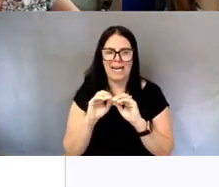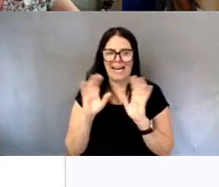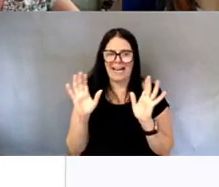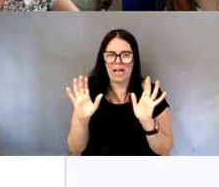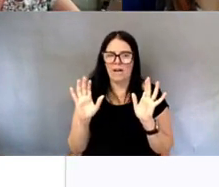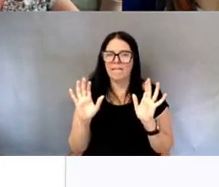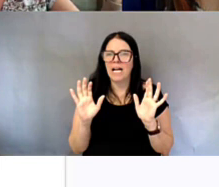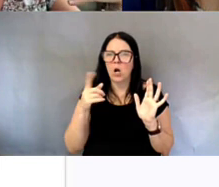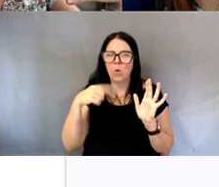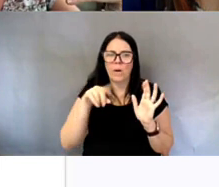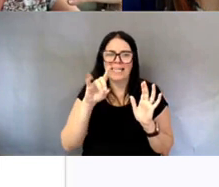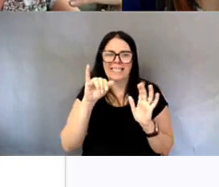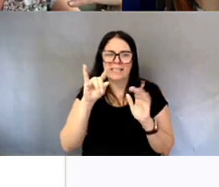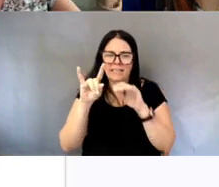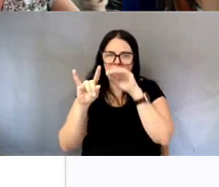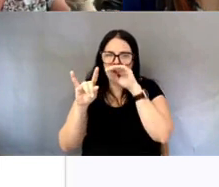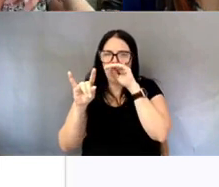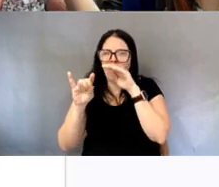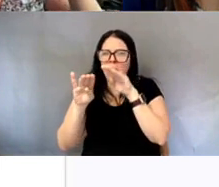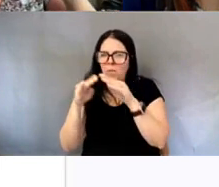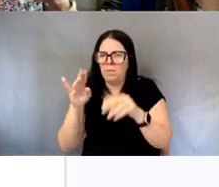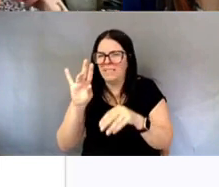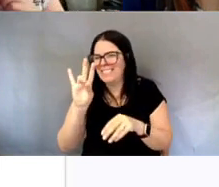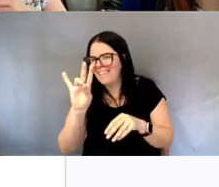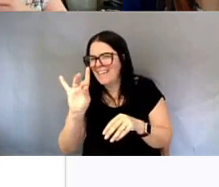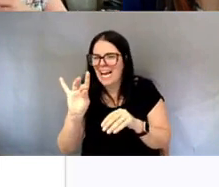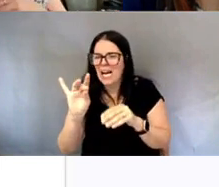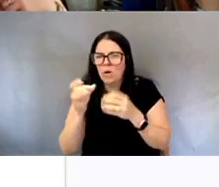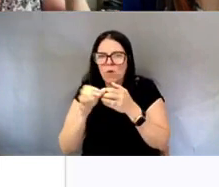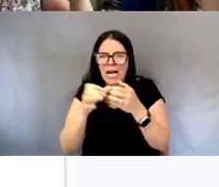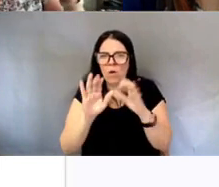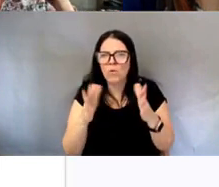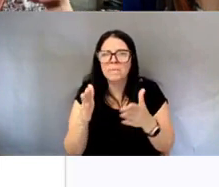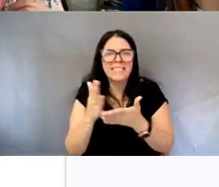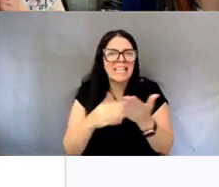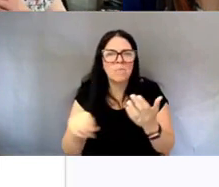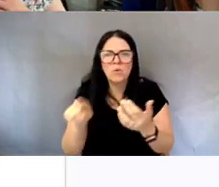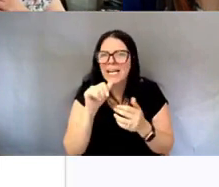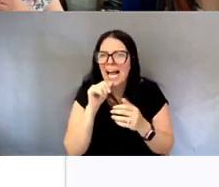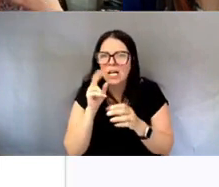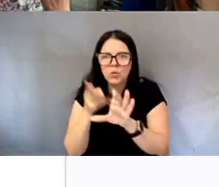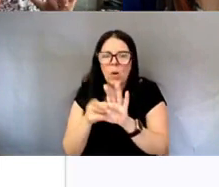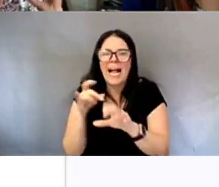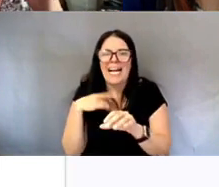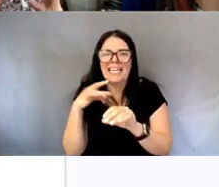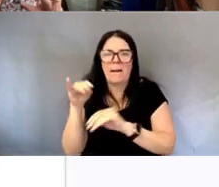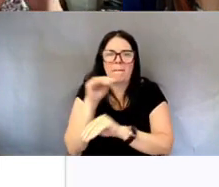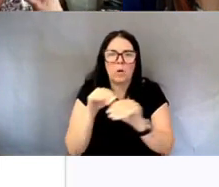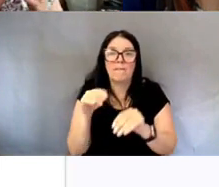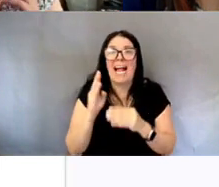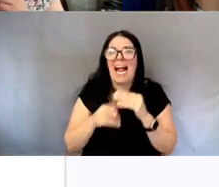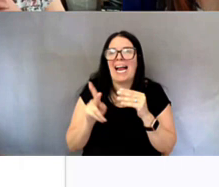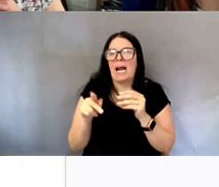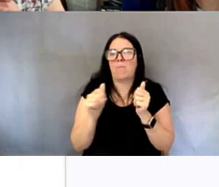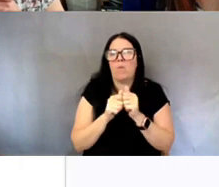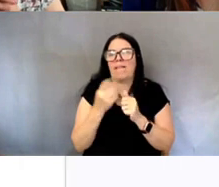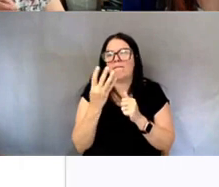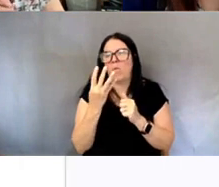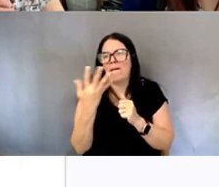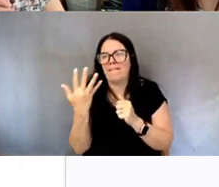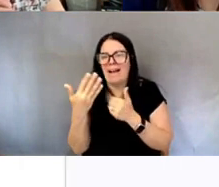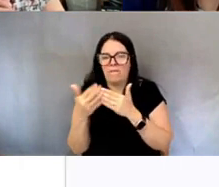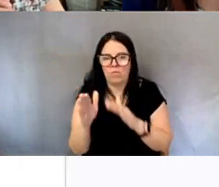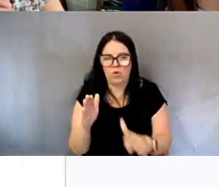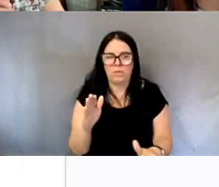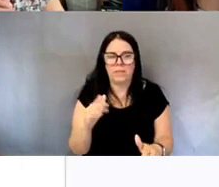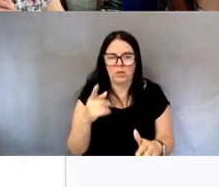up 7 or 8 breakout rooms, but then I noticed that some of you were not joining, so I kind of moved you around. So we kind of ended up with 4 or 5 rooms